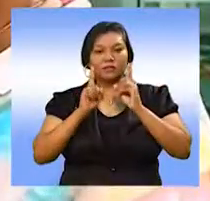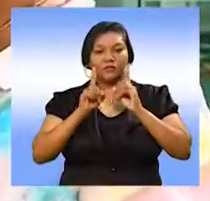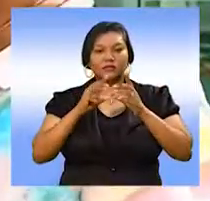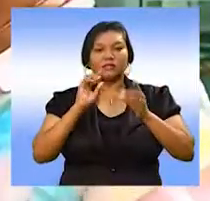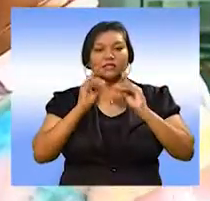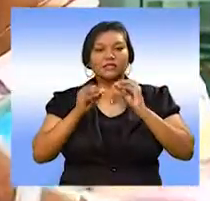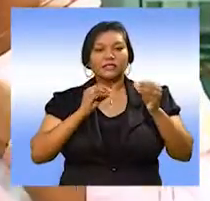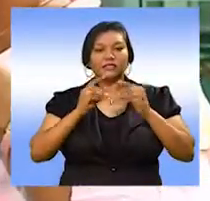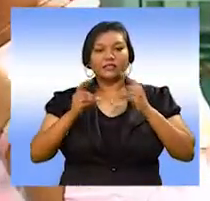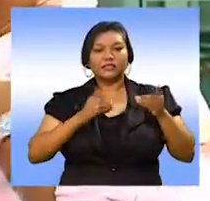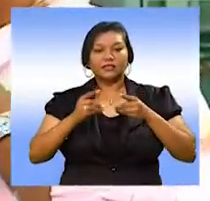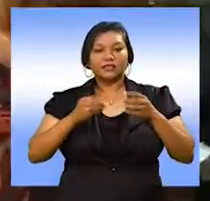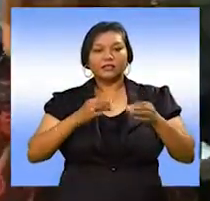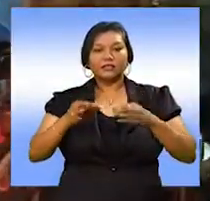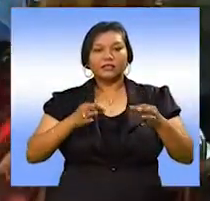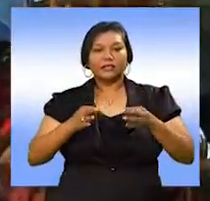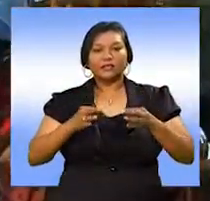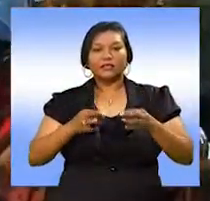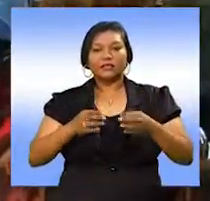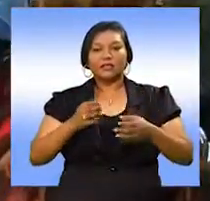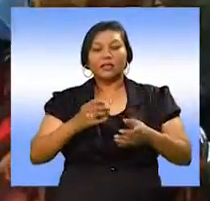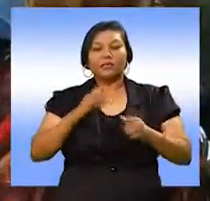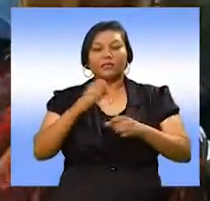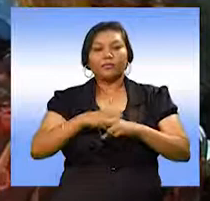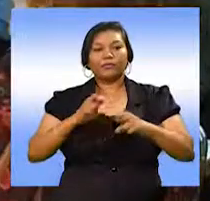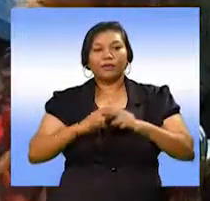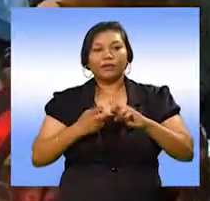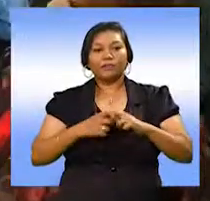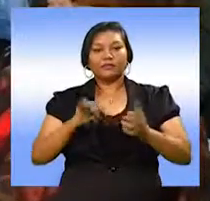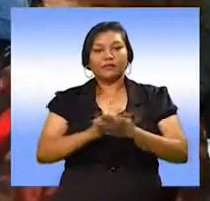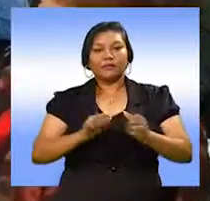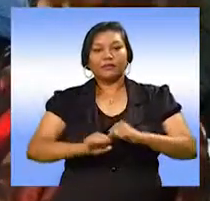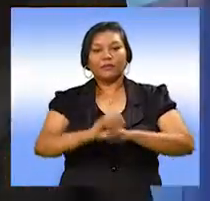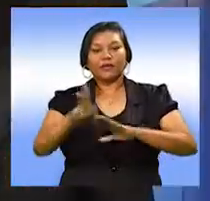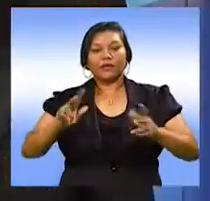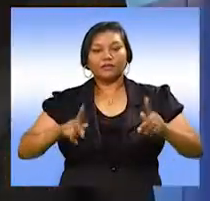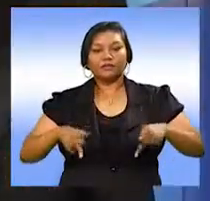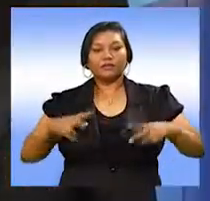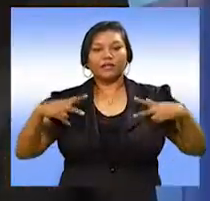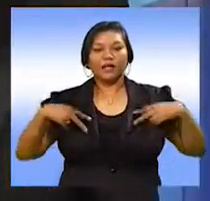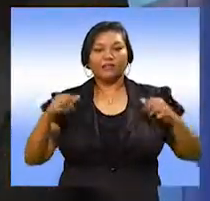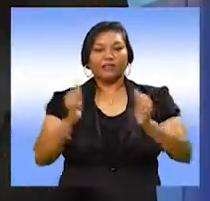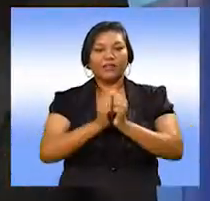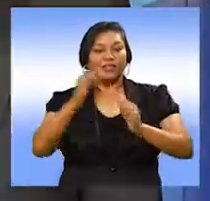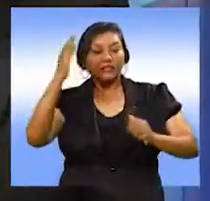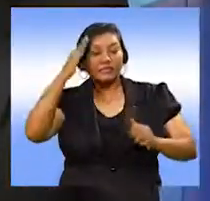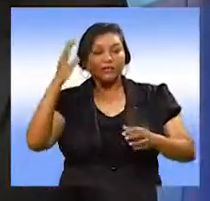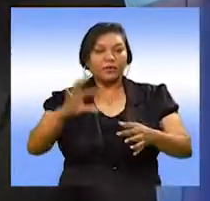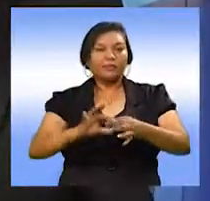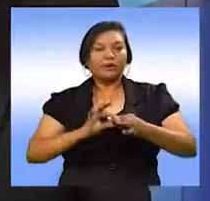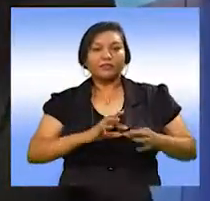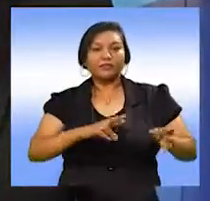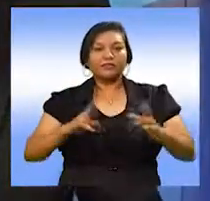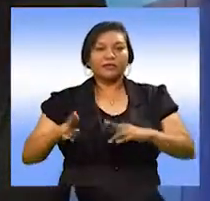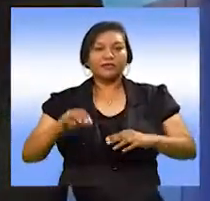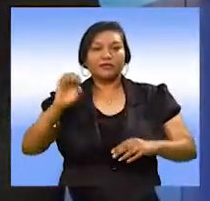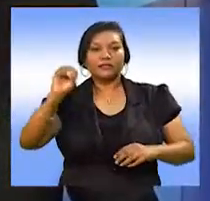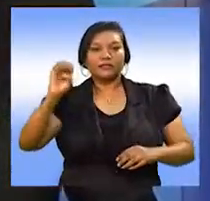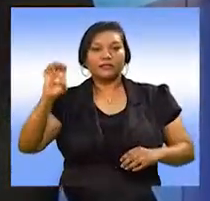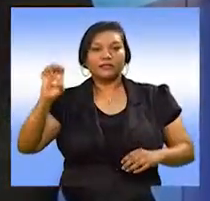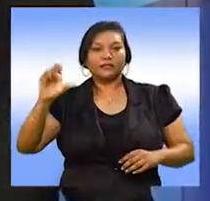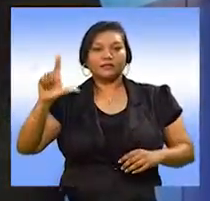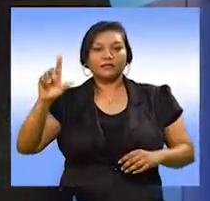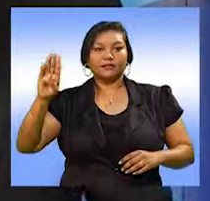the challenges that broadcasters face in relation to intellectual property rights. Mr. Selby Wilson, Chairman